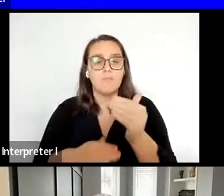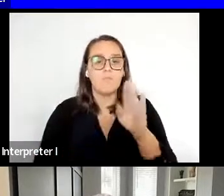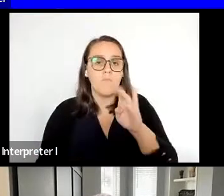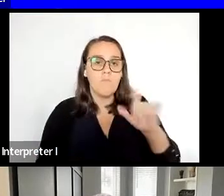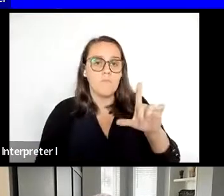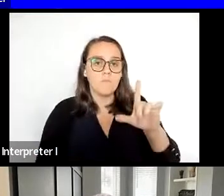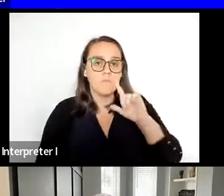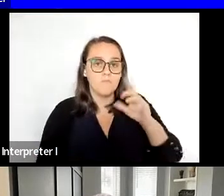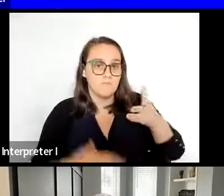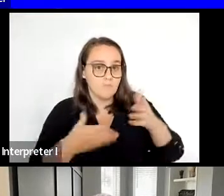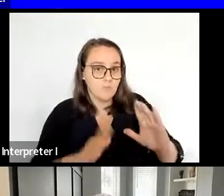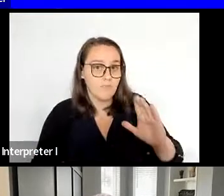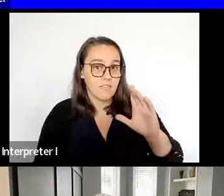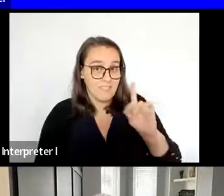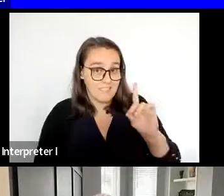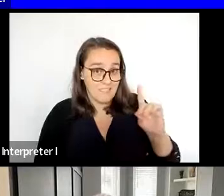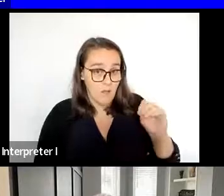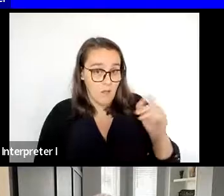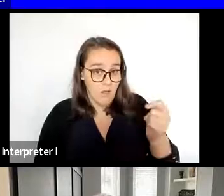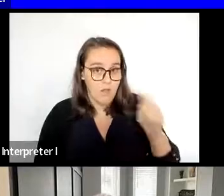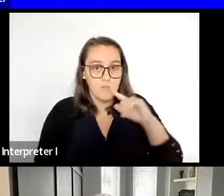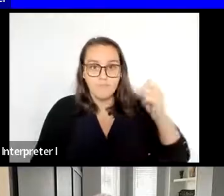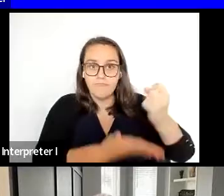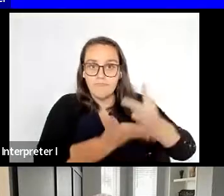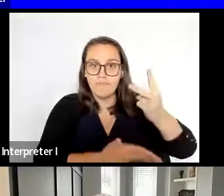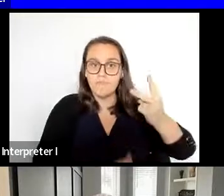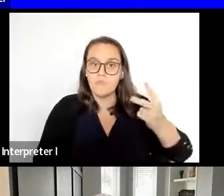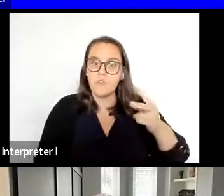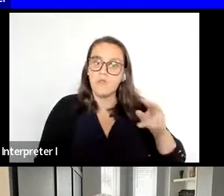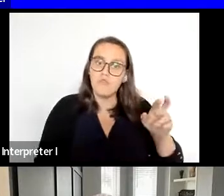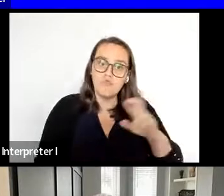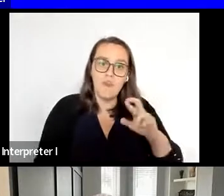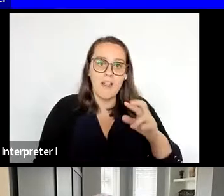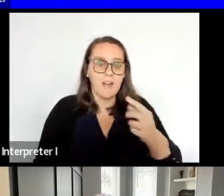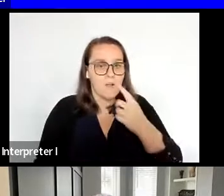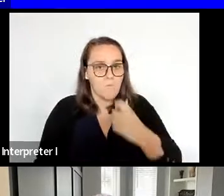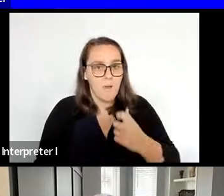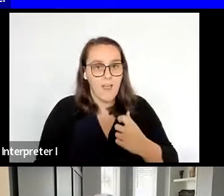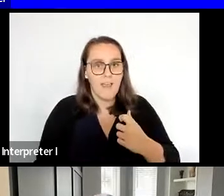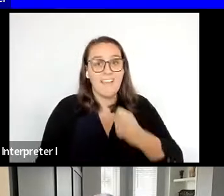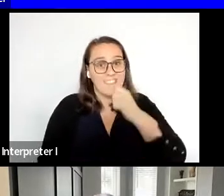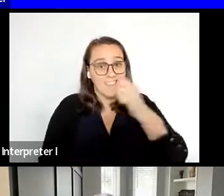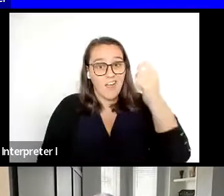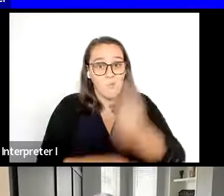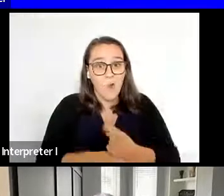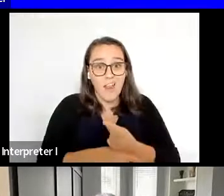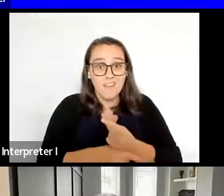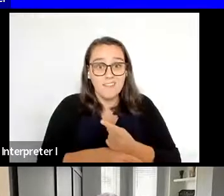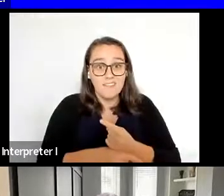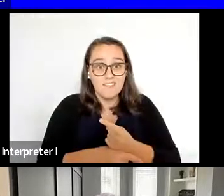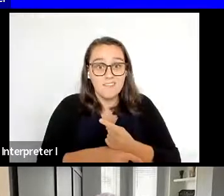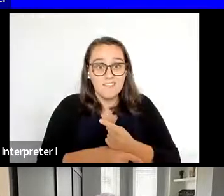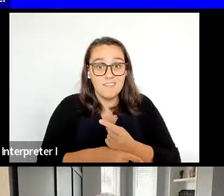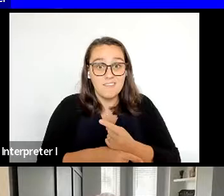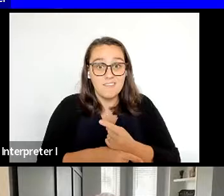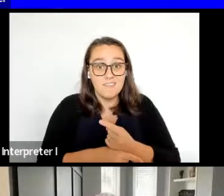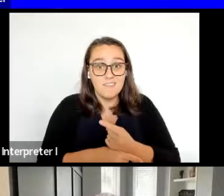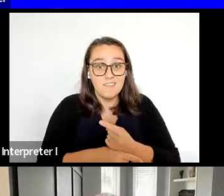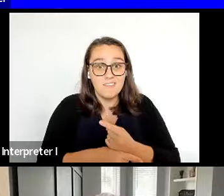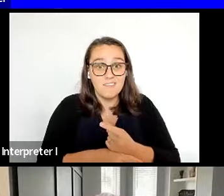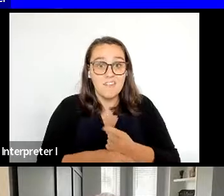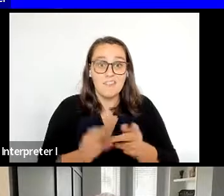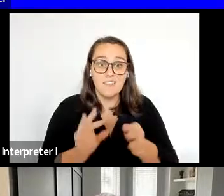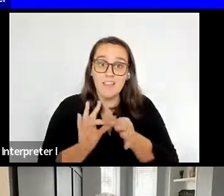allows DDOT to permit right turn on red is simply inaccurate. The language